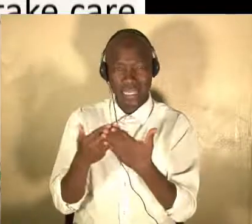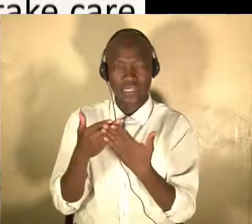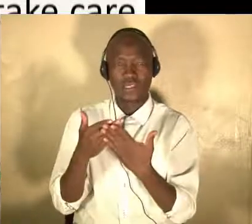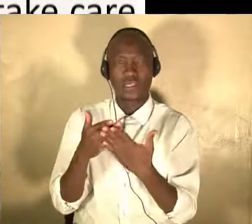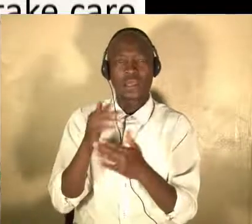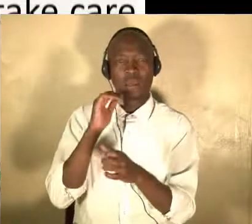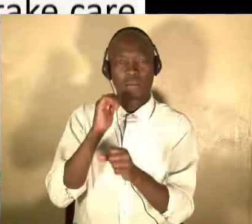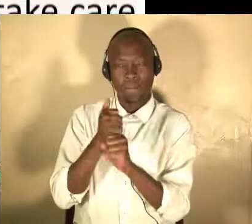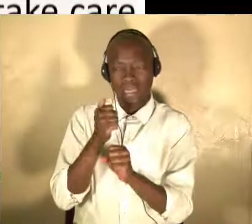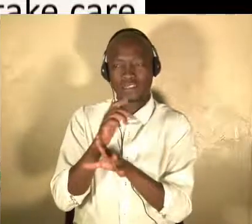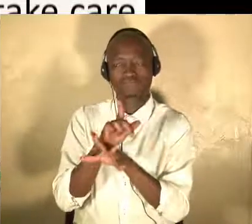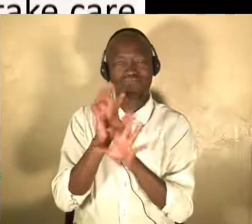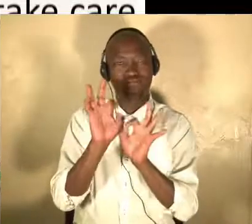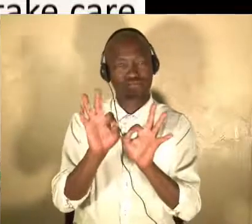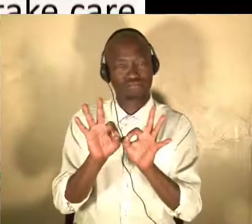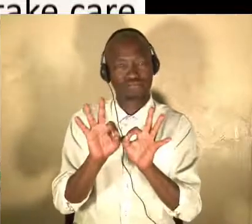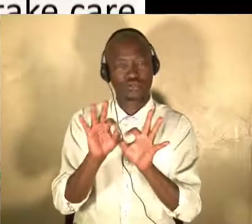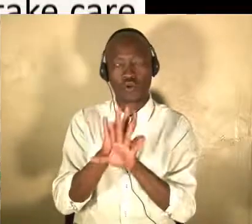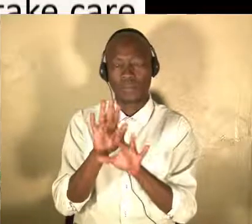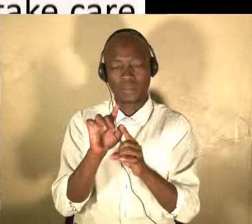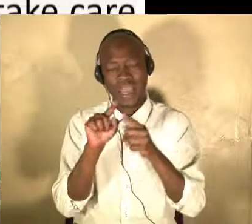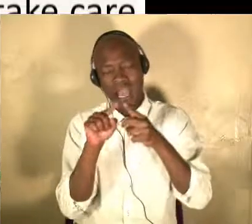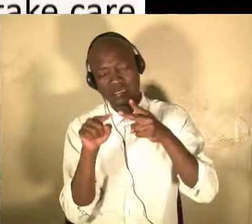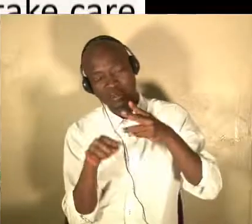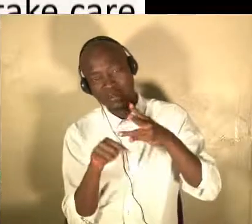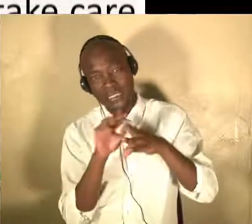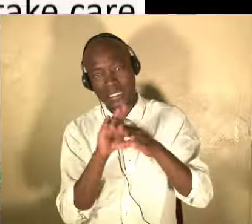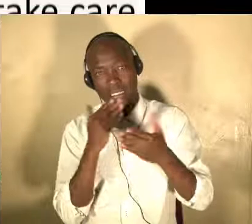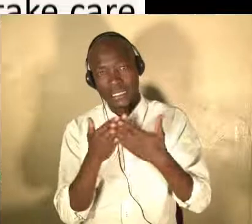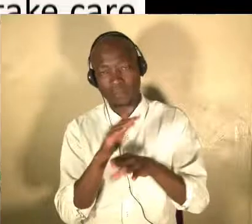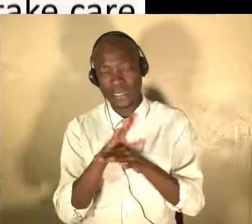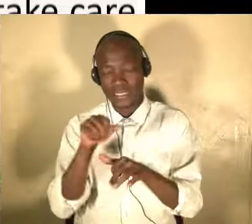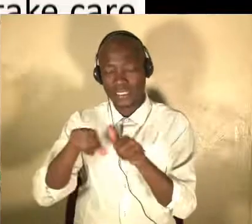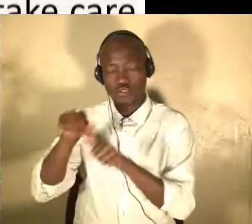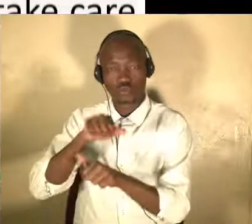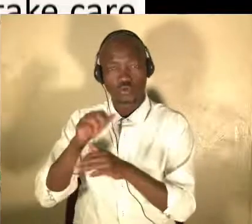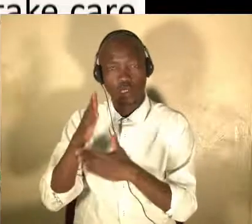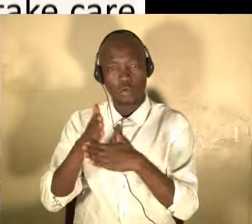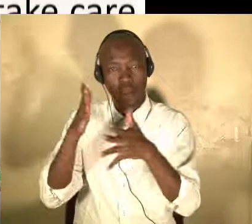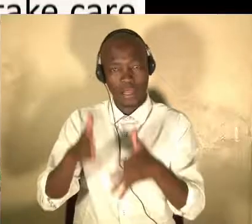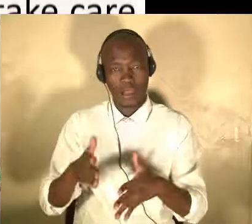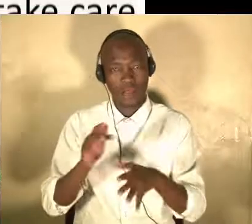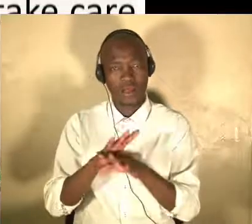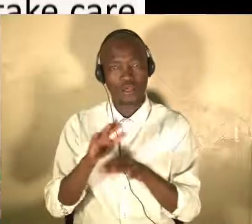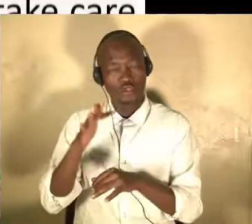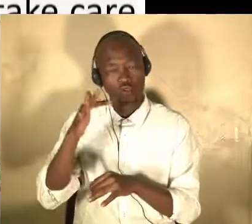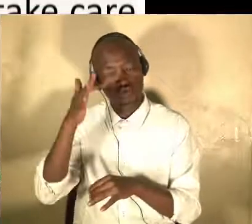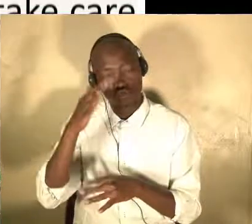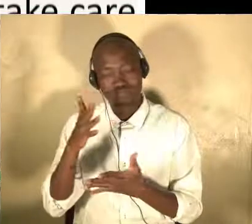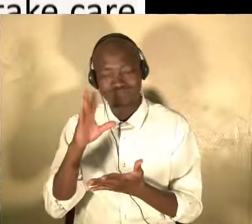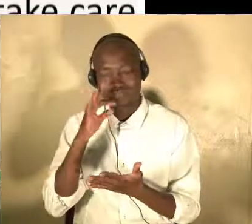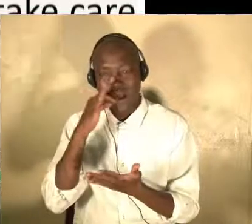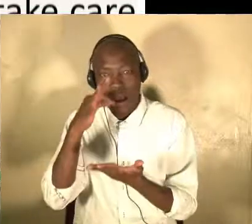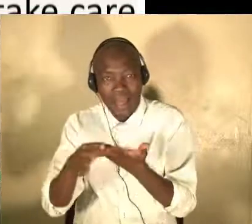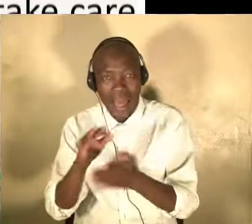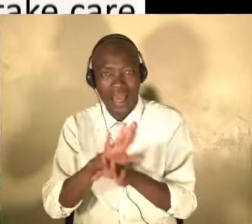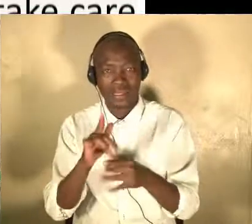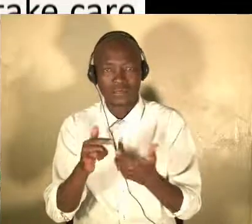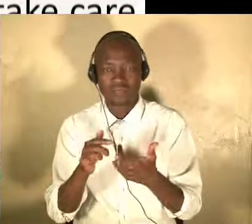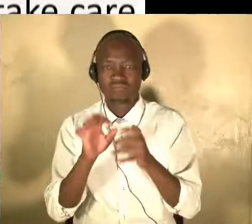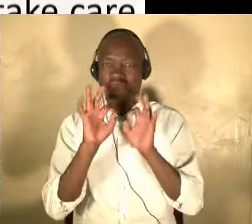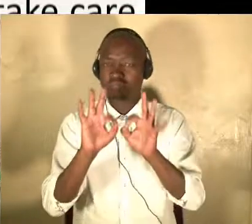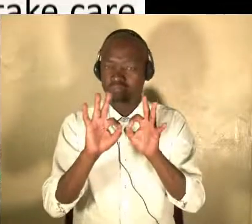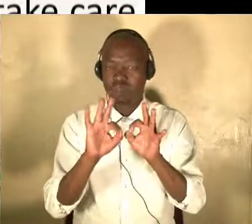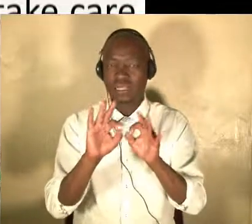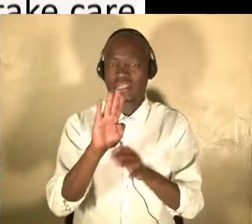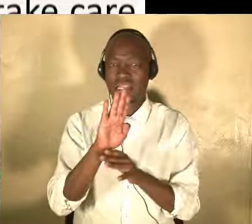the aspects that would enable the social workers to apply the provisions of the Children's Act